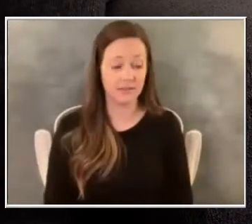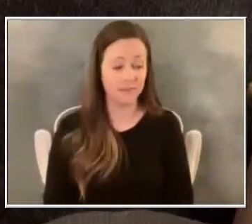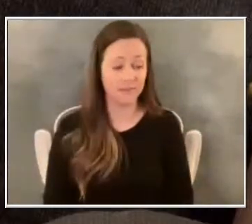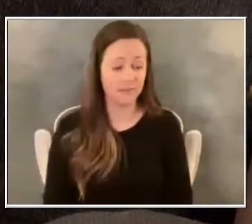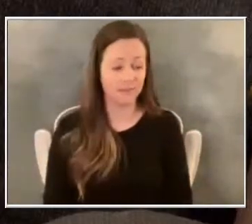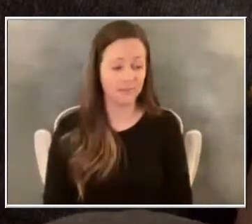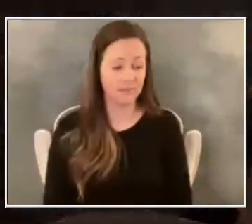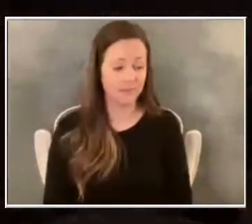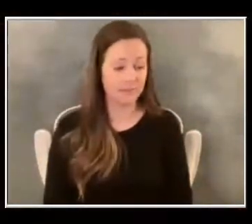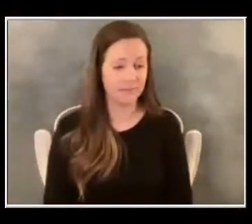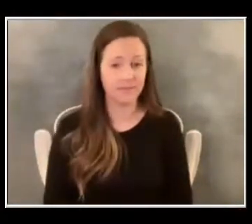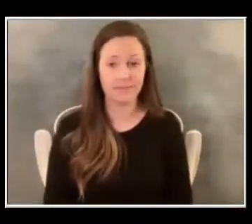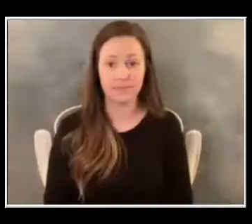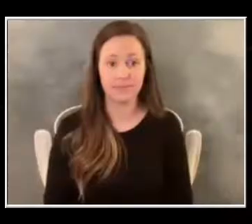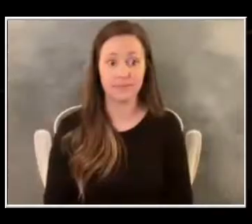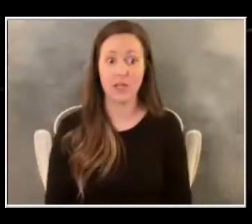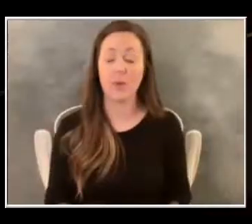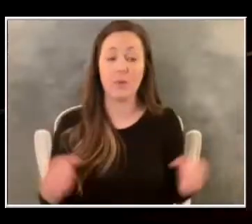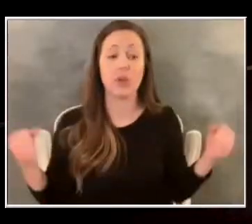We were terrified.